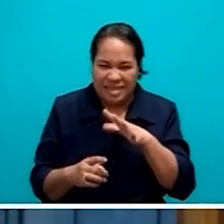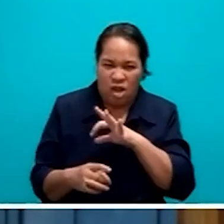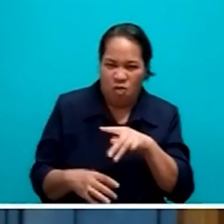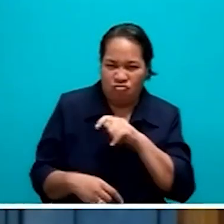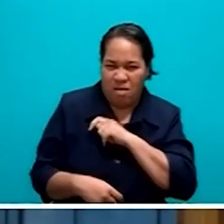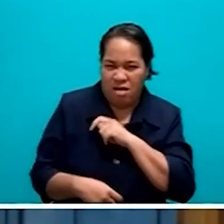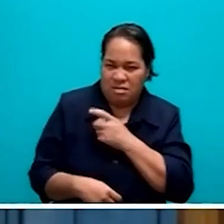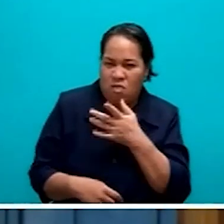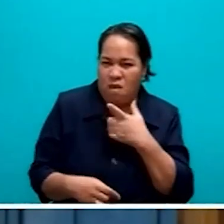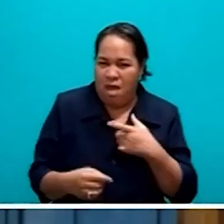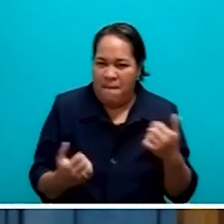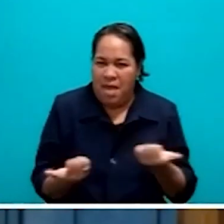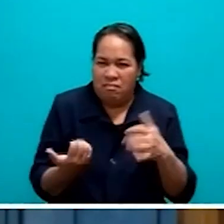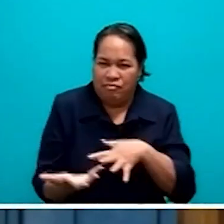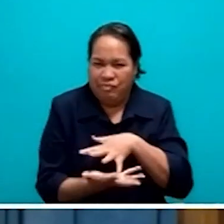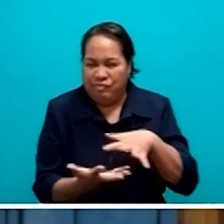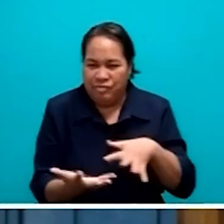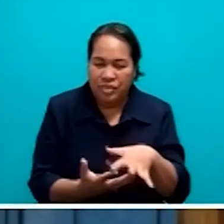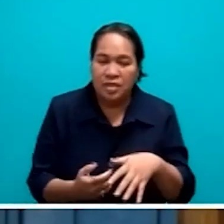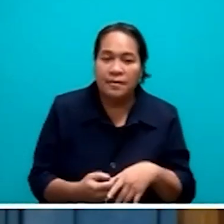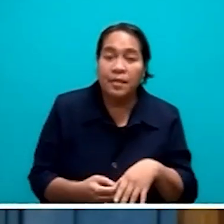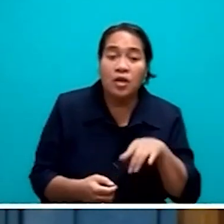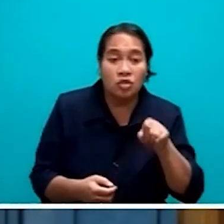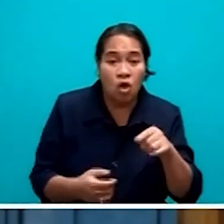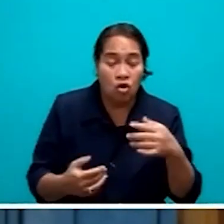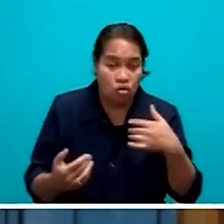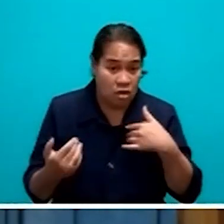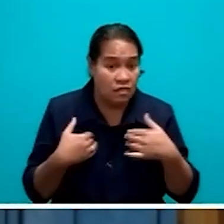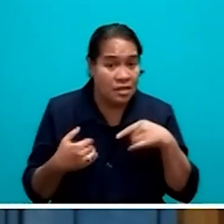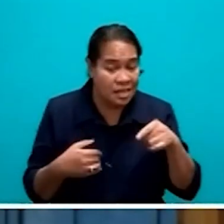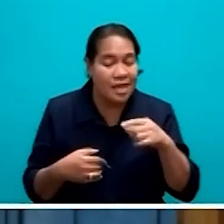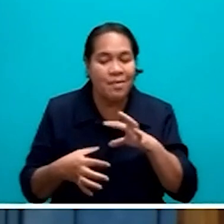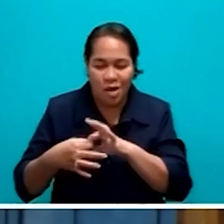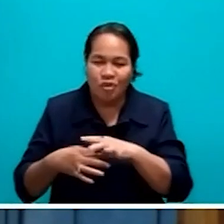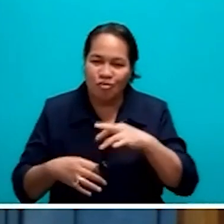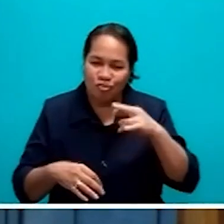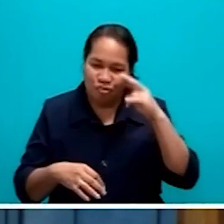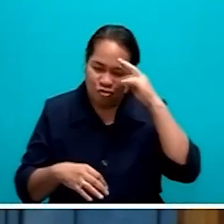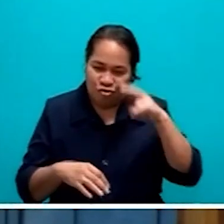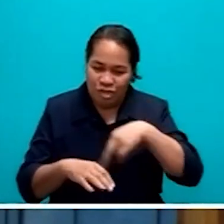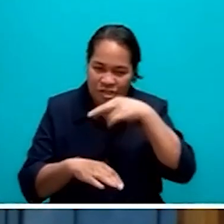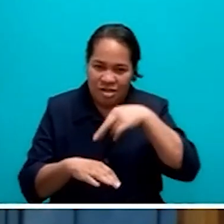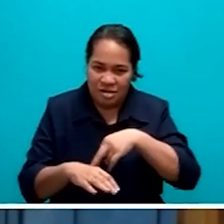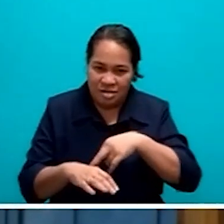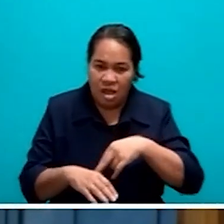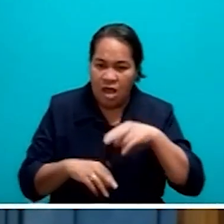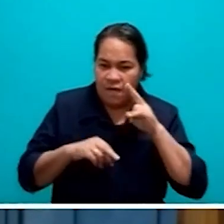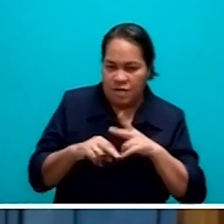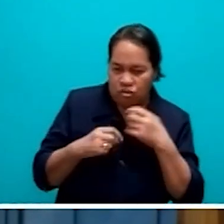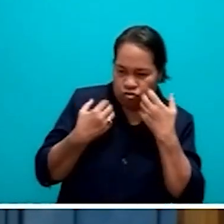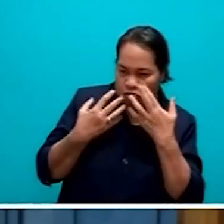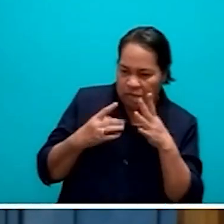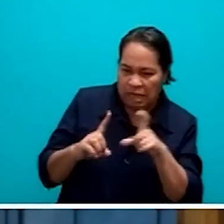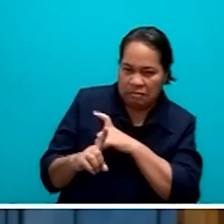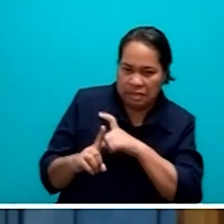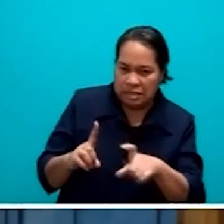negative economic ramification, and given the university is a regional institution, Fiji could face criticism that it has failed